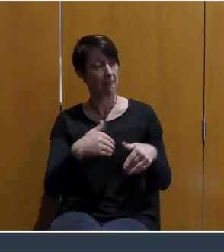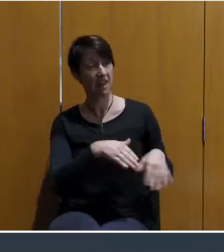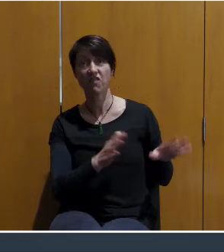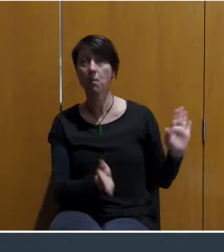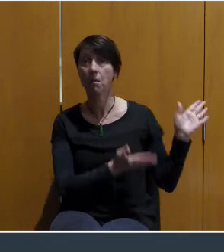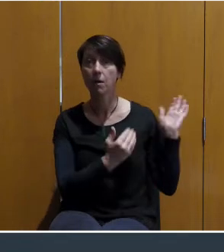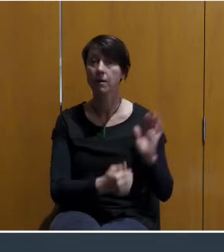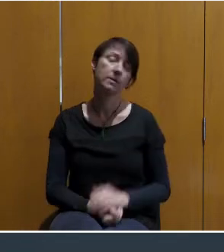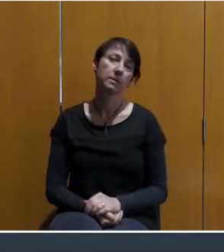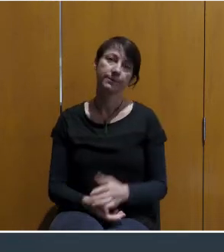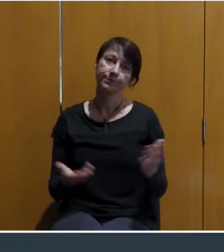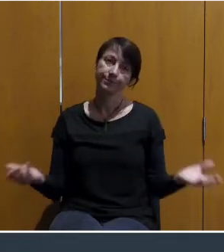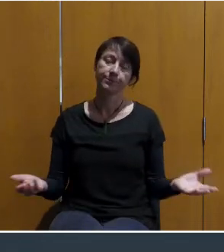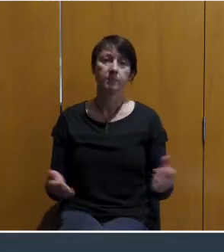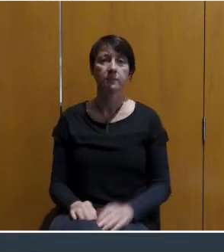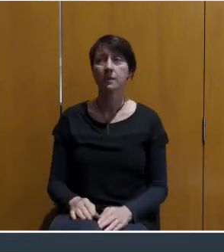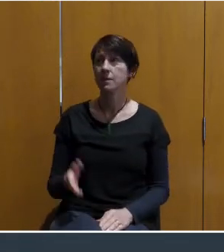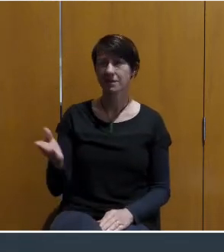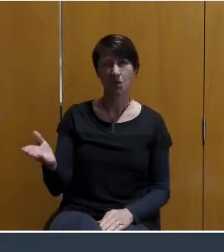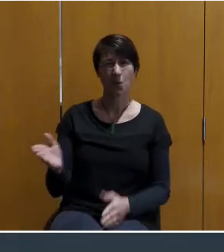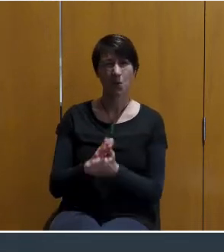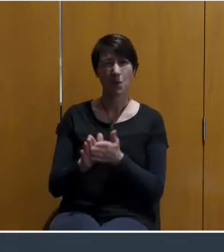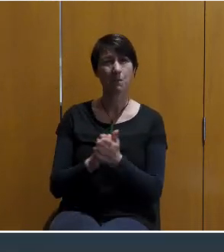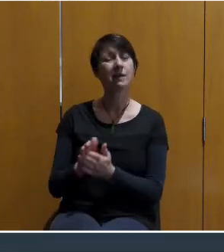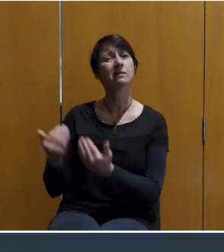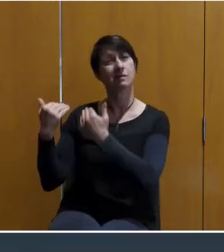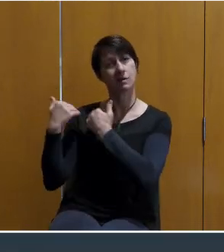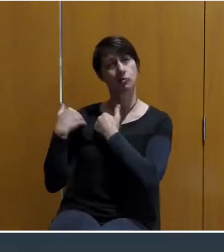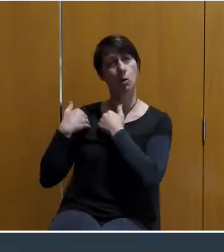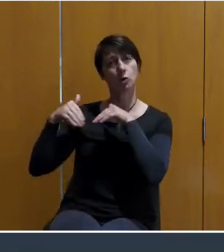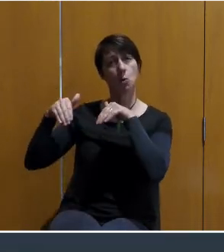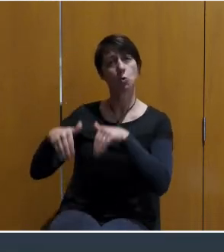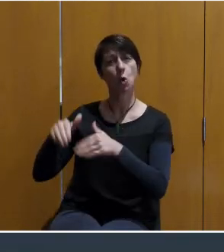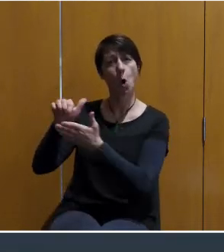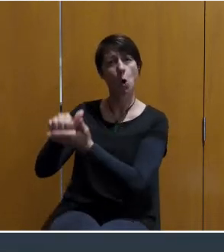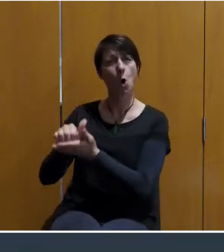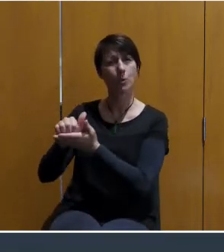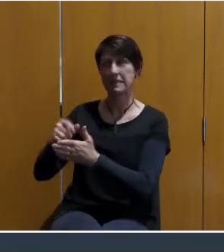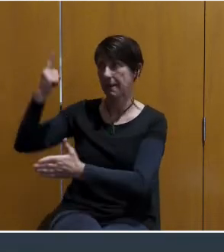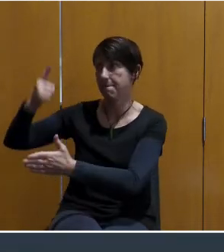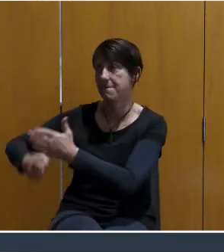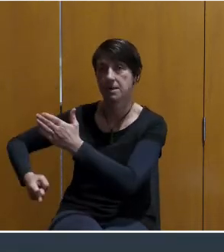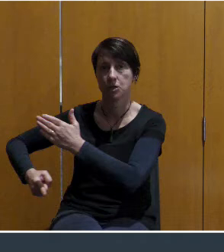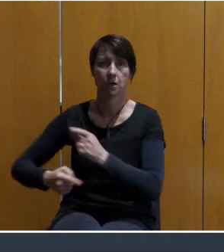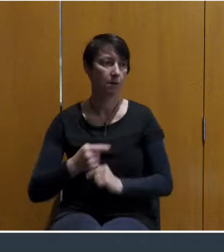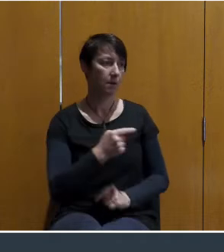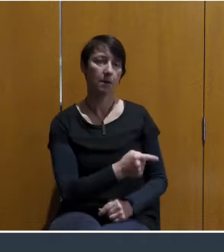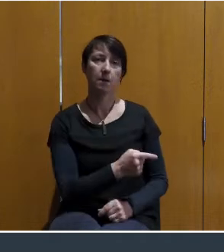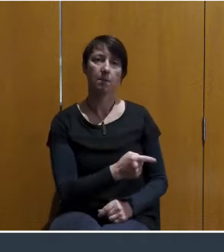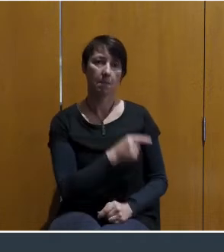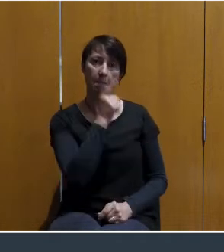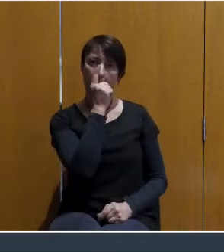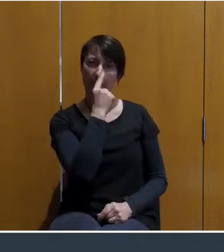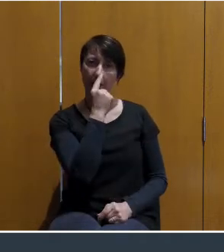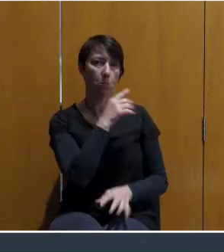the responsible dog owners out there and those encouraging others to be responsible owners by placing more